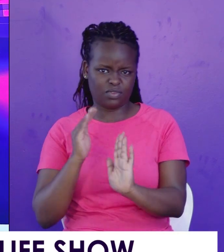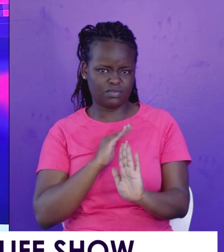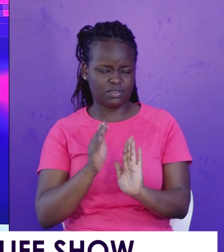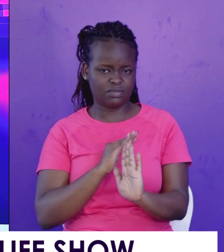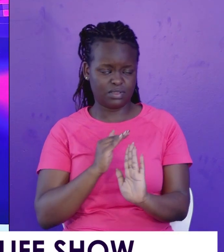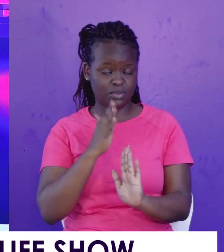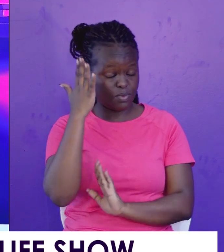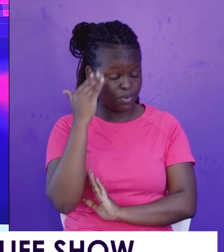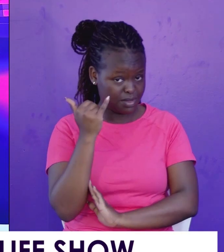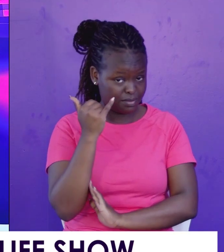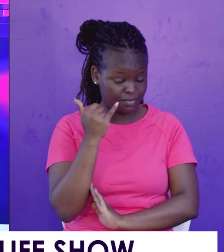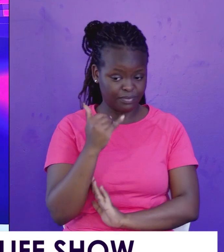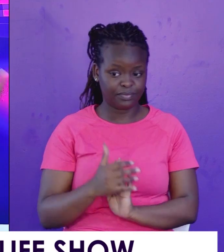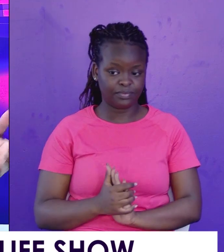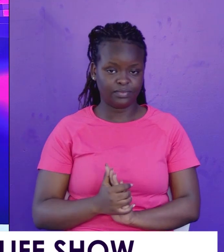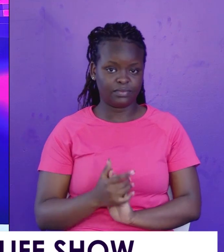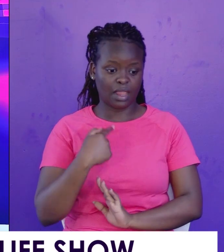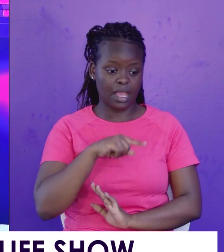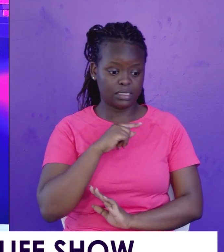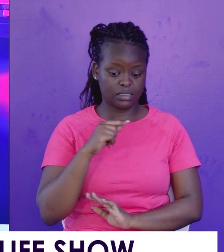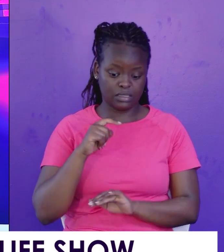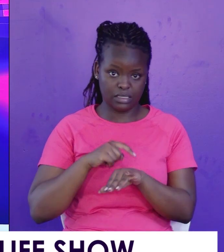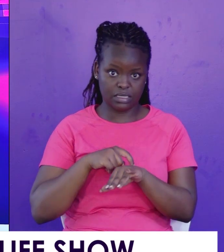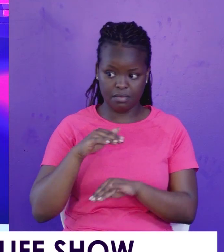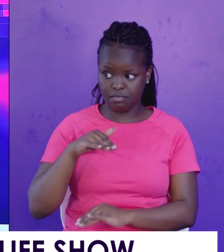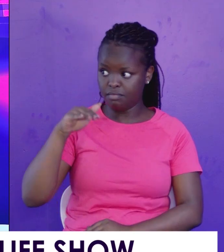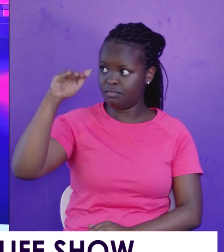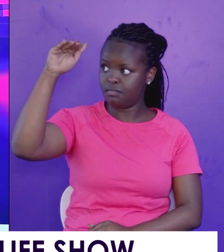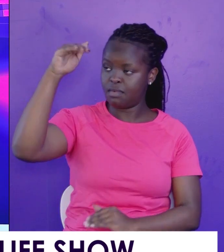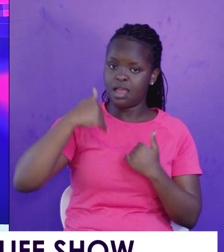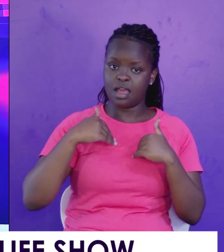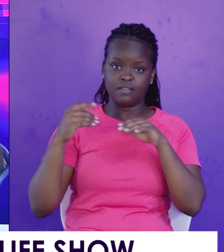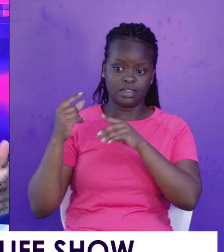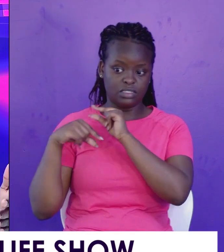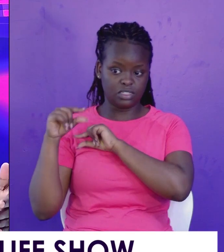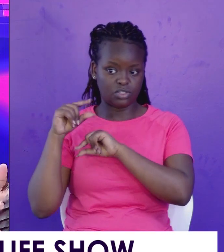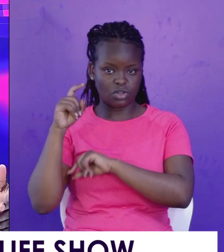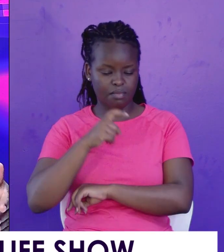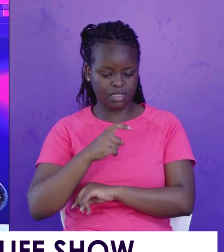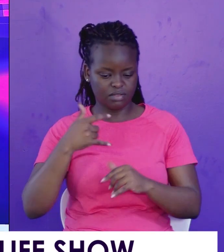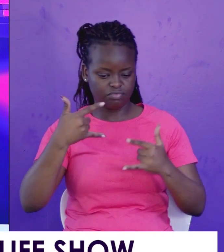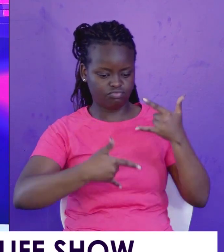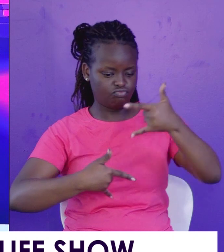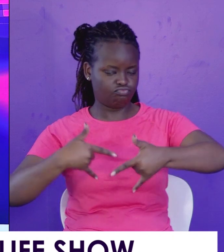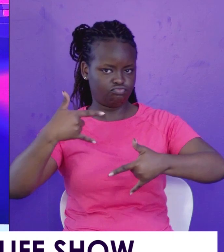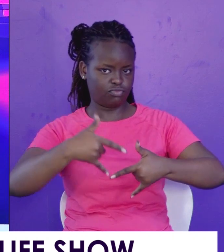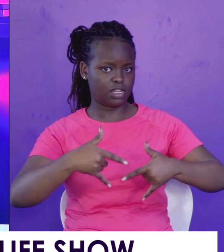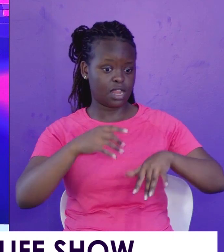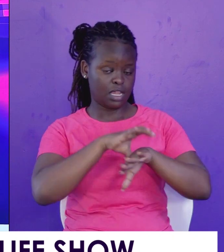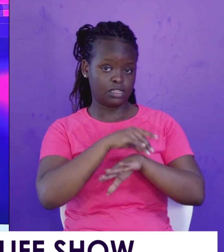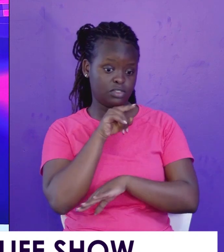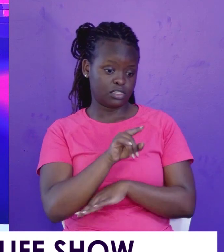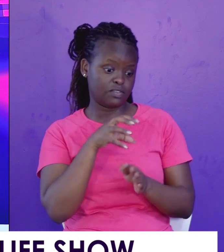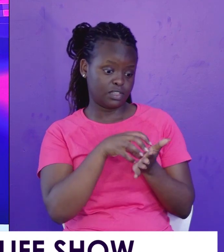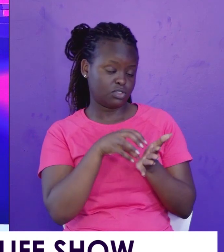think it is because us growing up, there was a generation where we had to bring in shame. Yeah. Because you found yourself in a